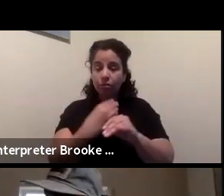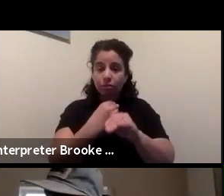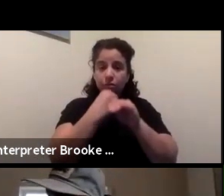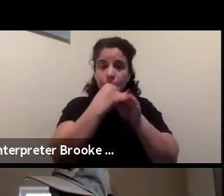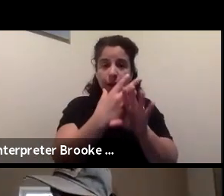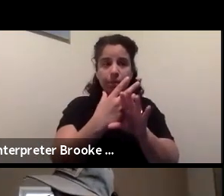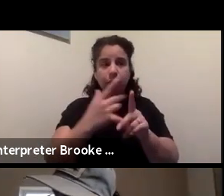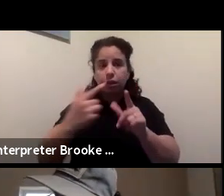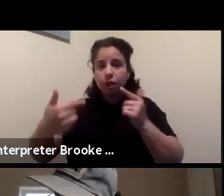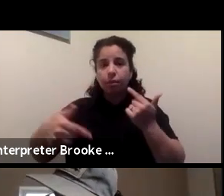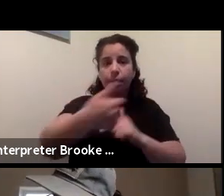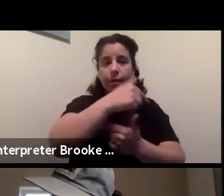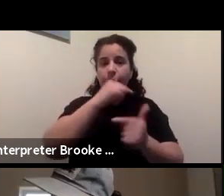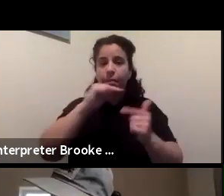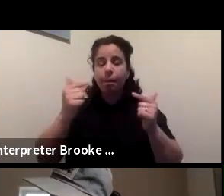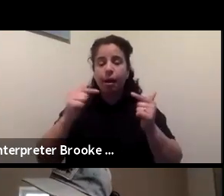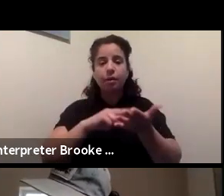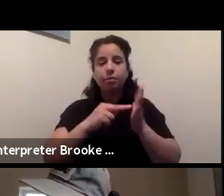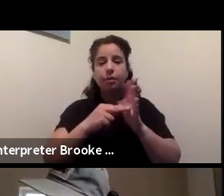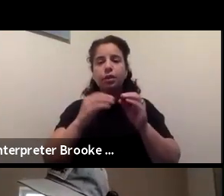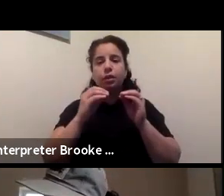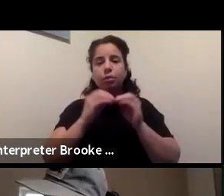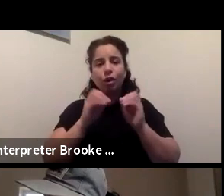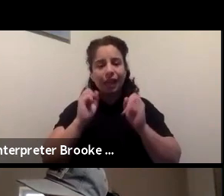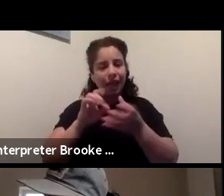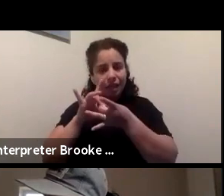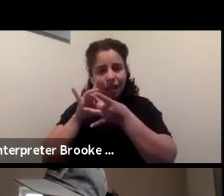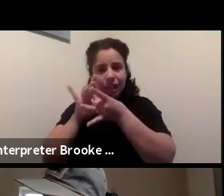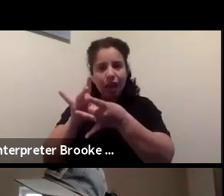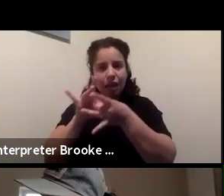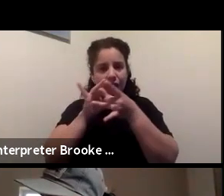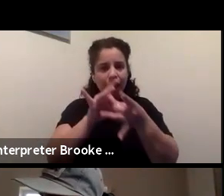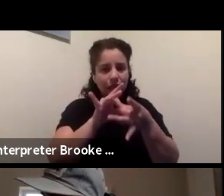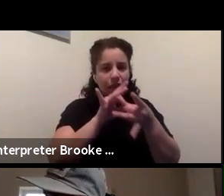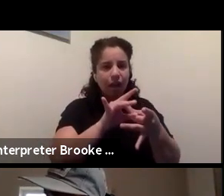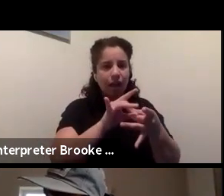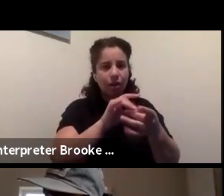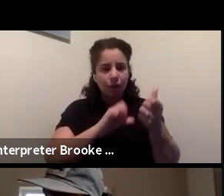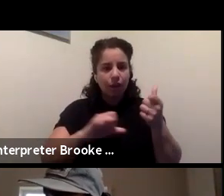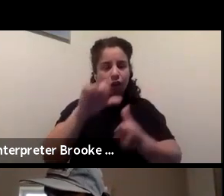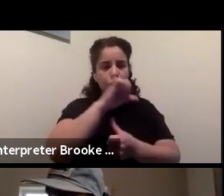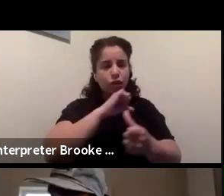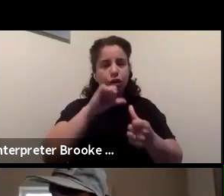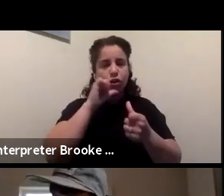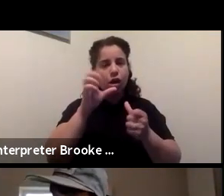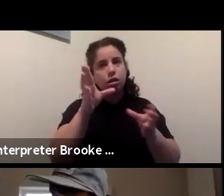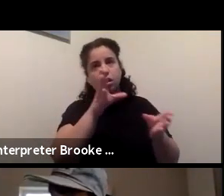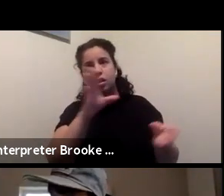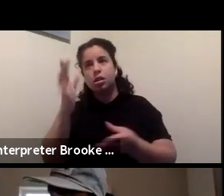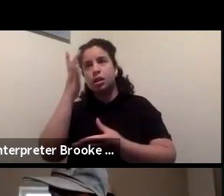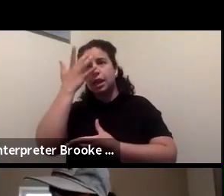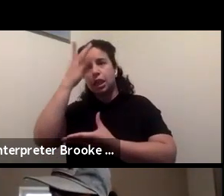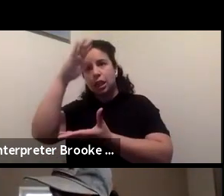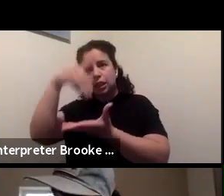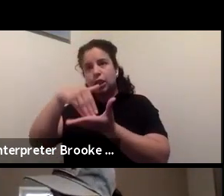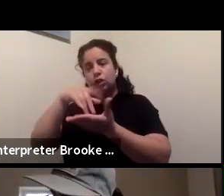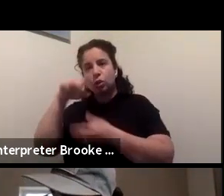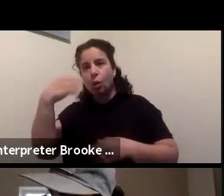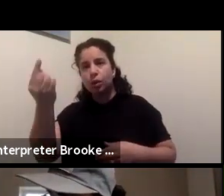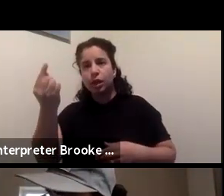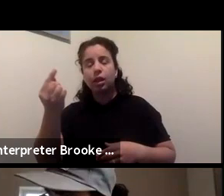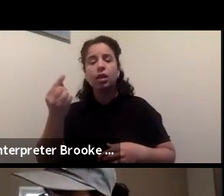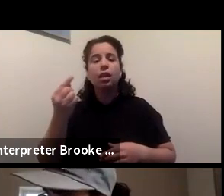of mode of connecting. So part of it, I think, is around